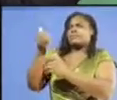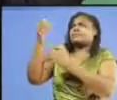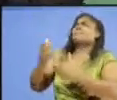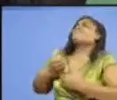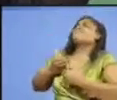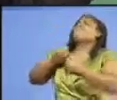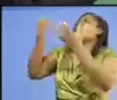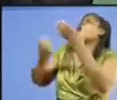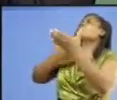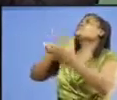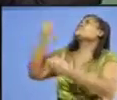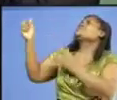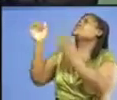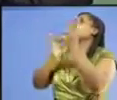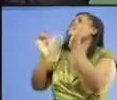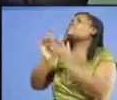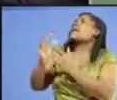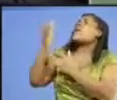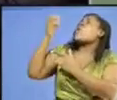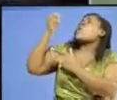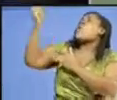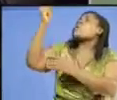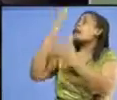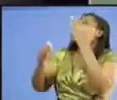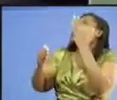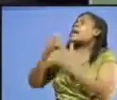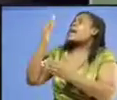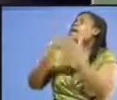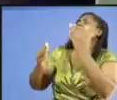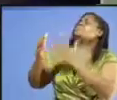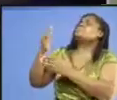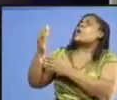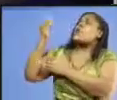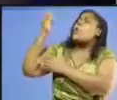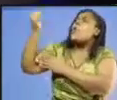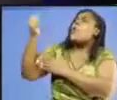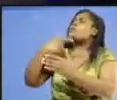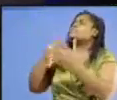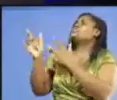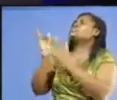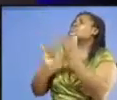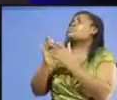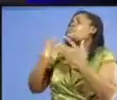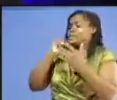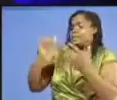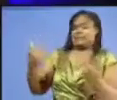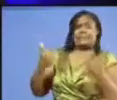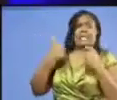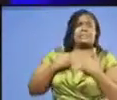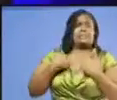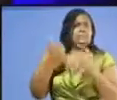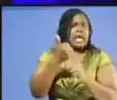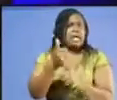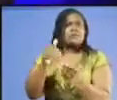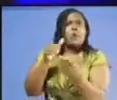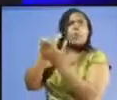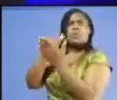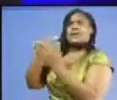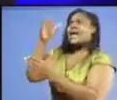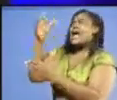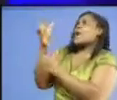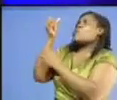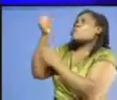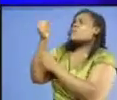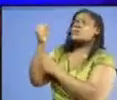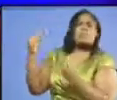out, 'Jesus, take my hand and hold on to me, because I'm too weak to hold on to you.'